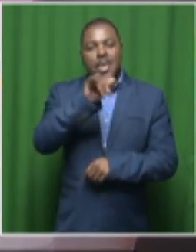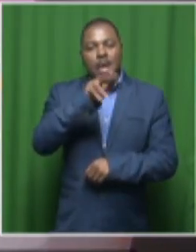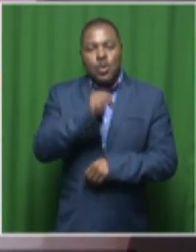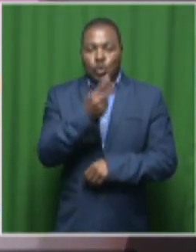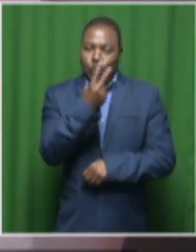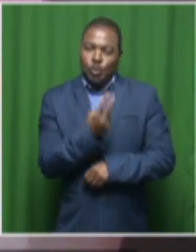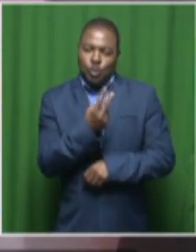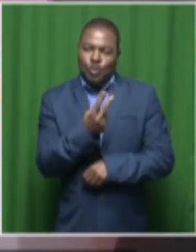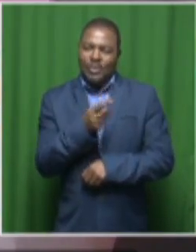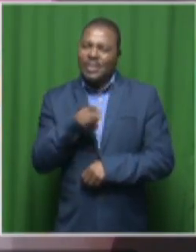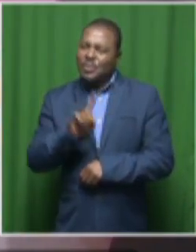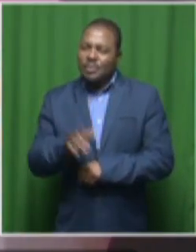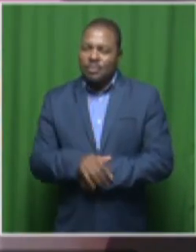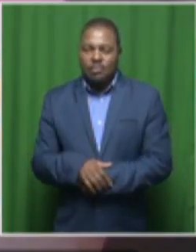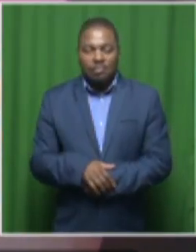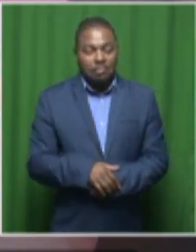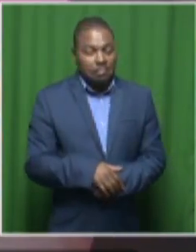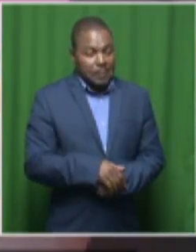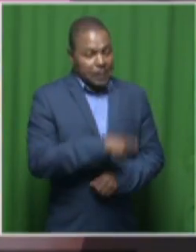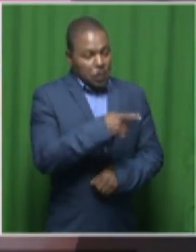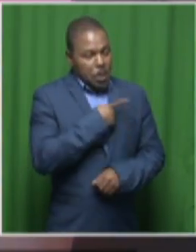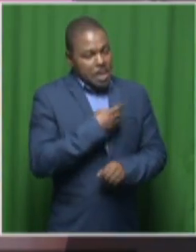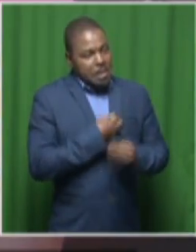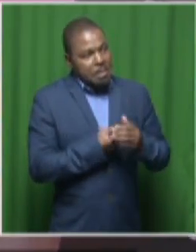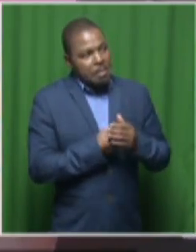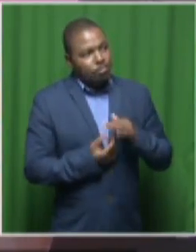2 was inspired a lot by,